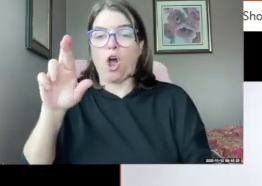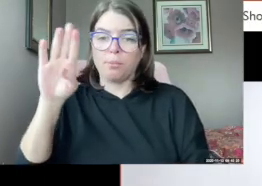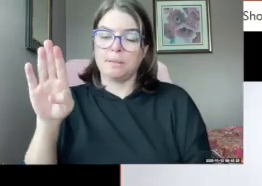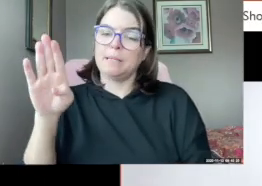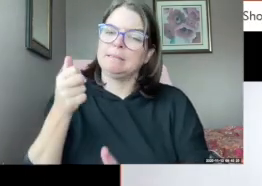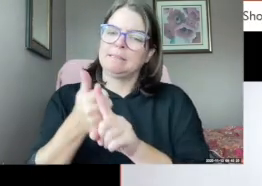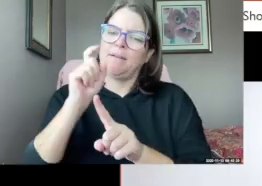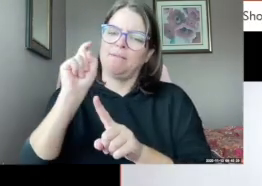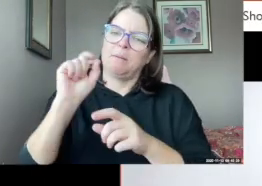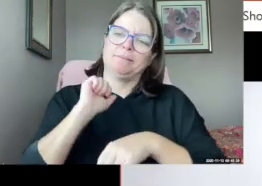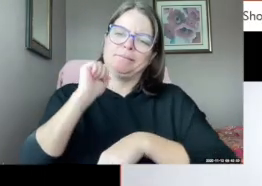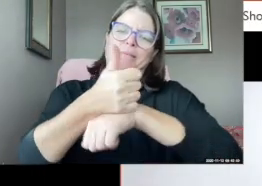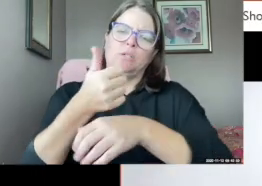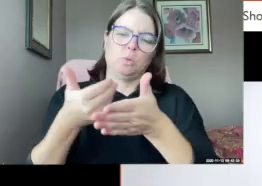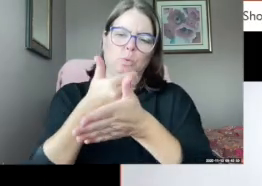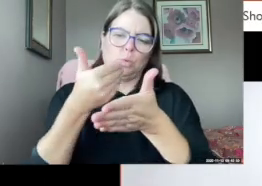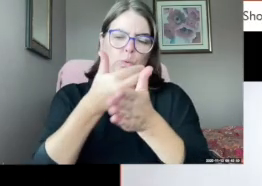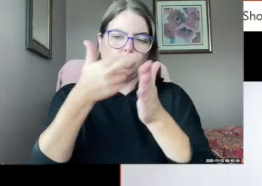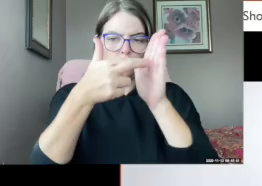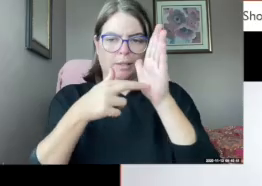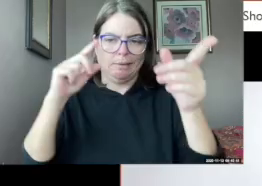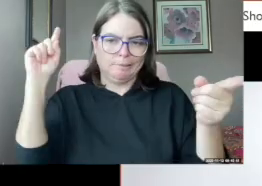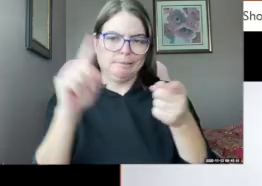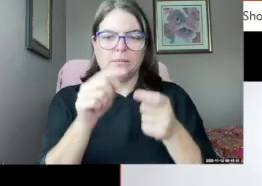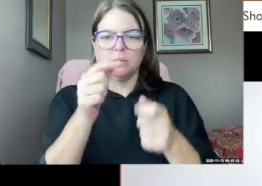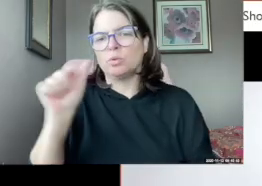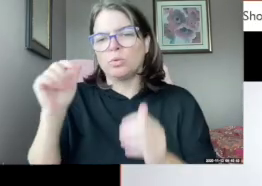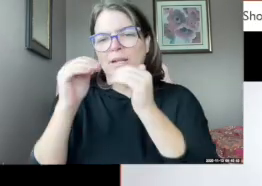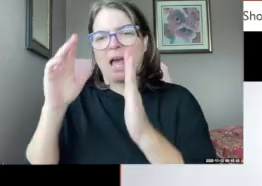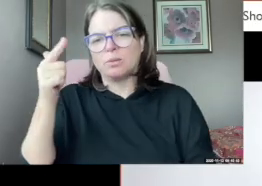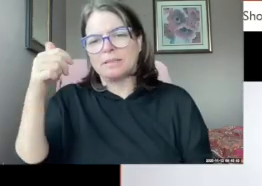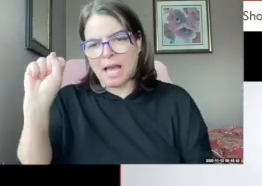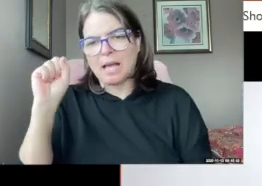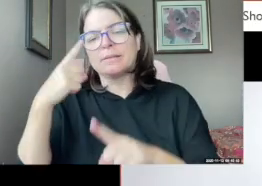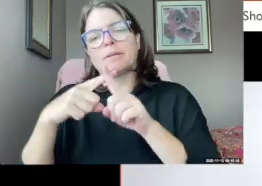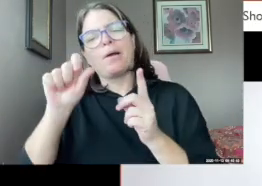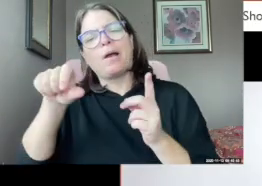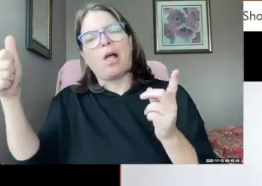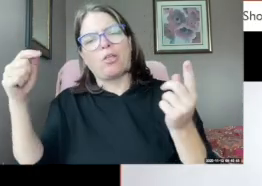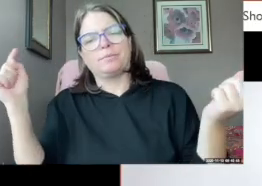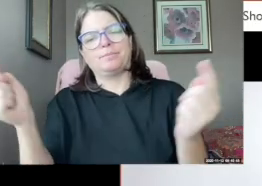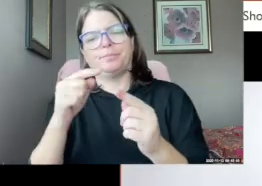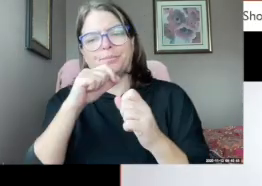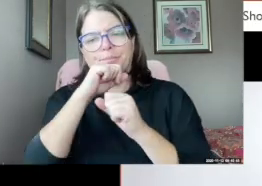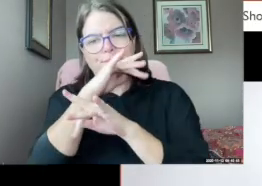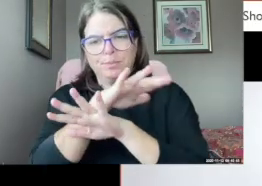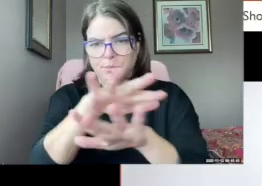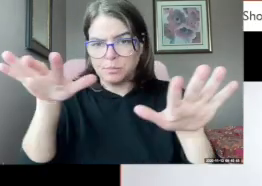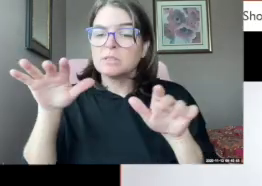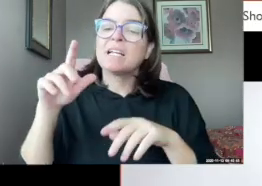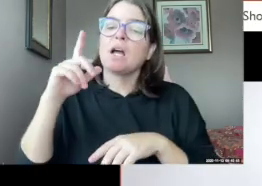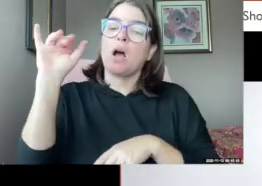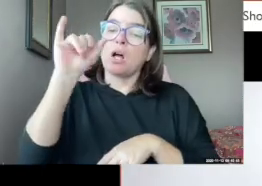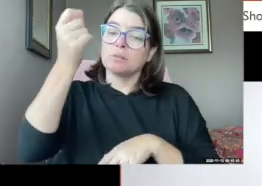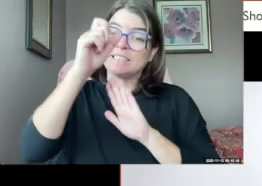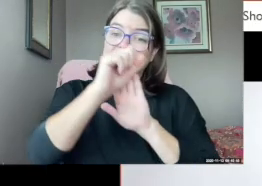new regulations that cut down on greenhouse gases and other harmful pollutants. It also directs the state